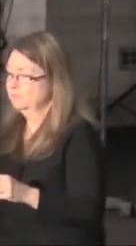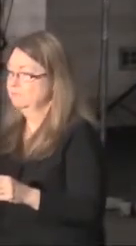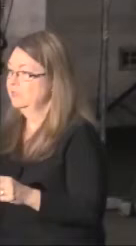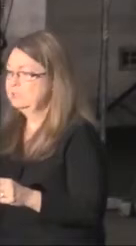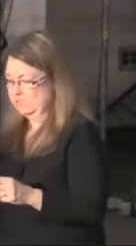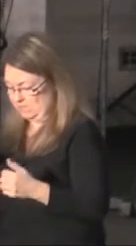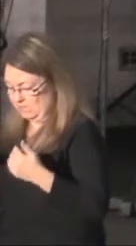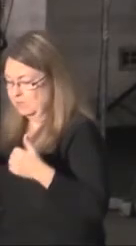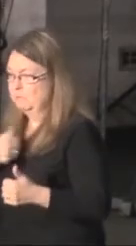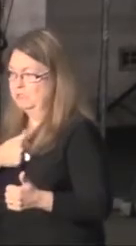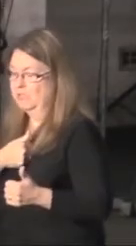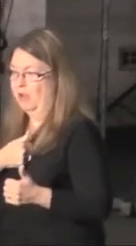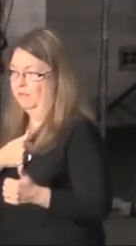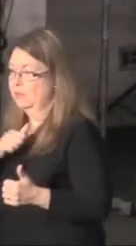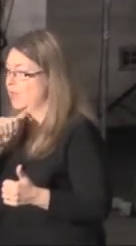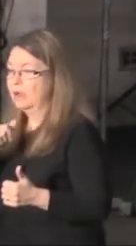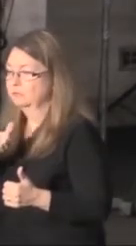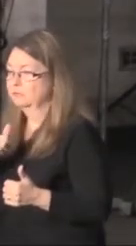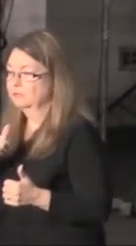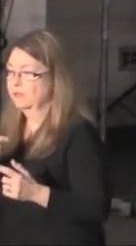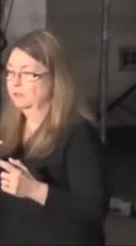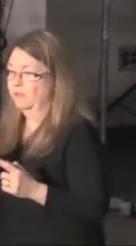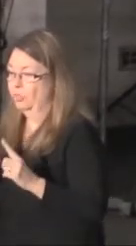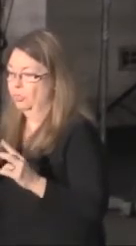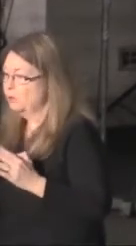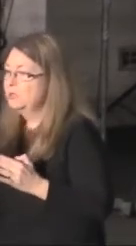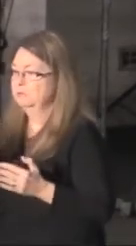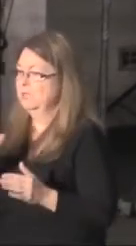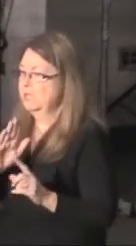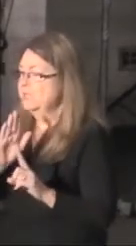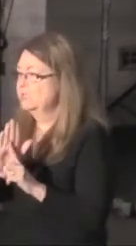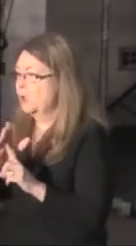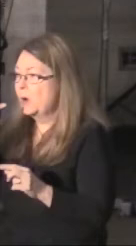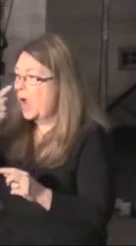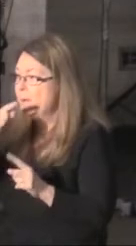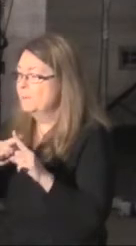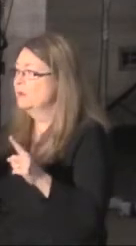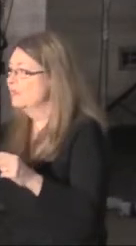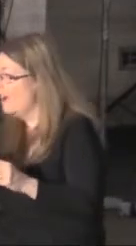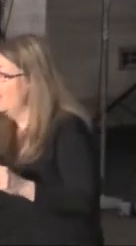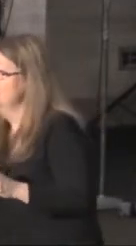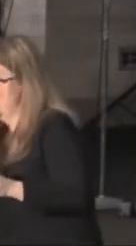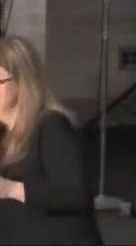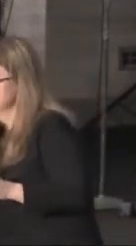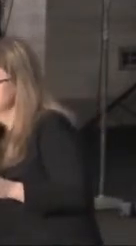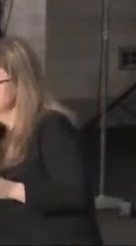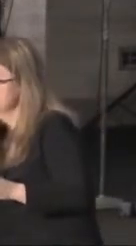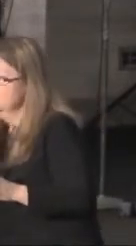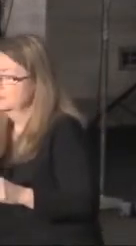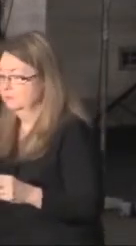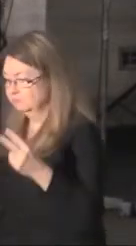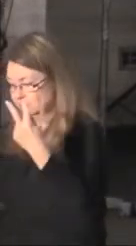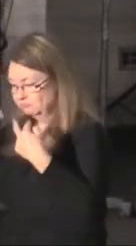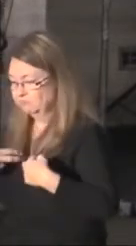he truly is, not through his own eyes or through the eyes of those around him, whether good or bad, but it's through the eyes of God. He looks